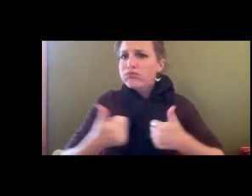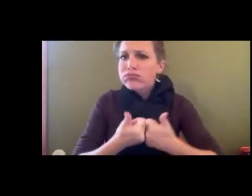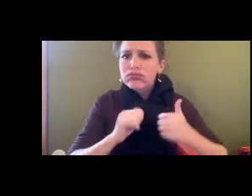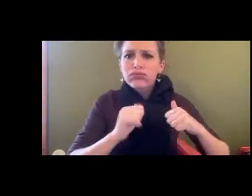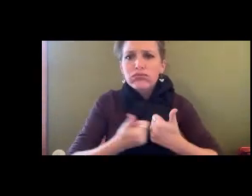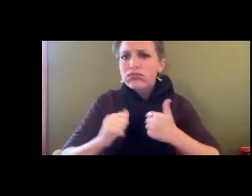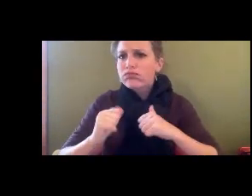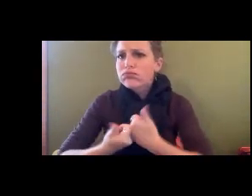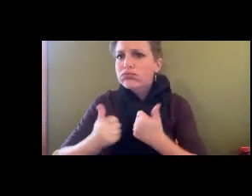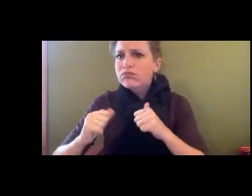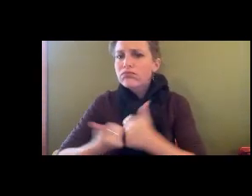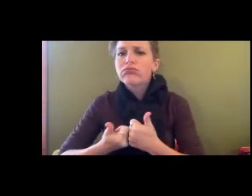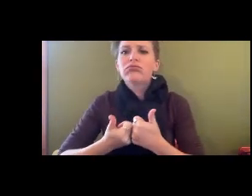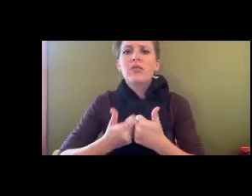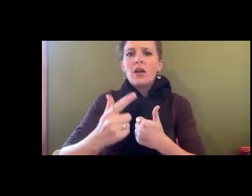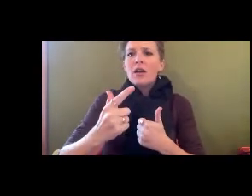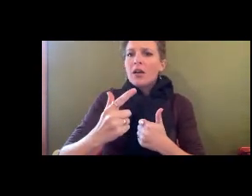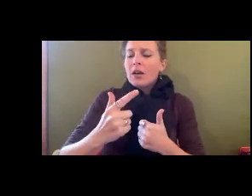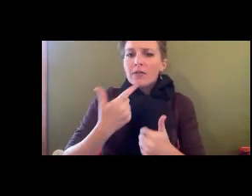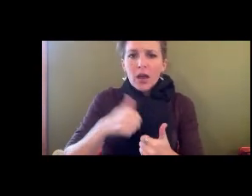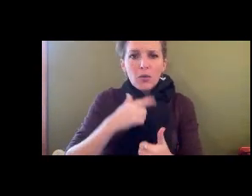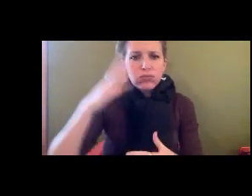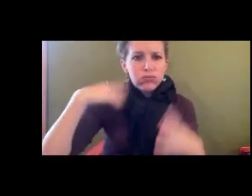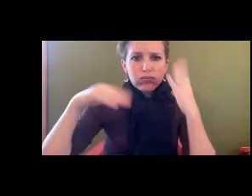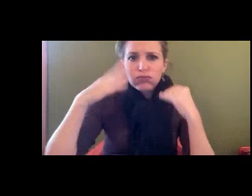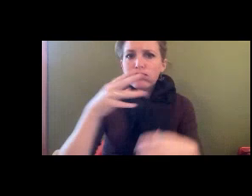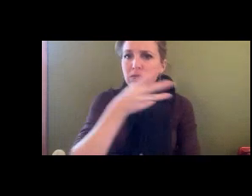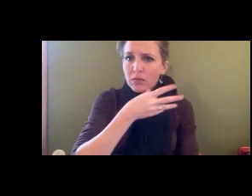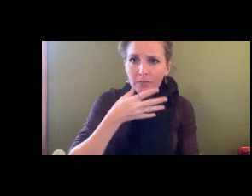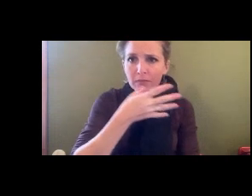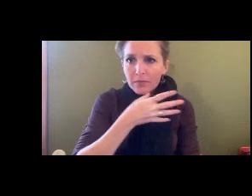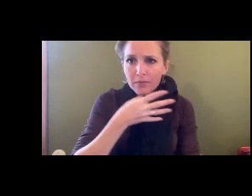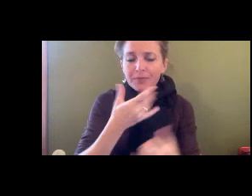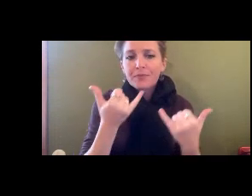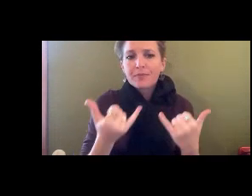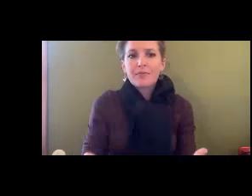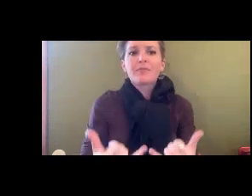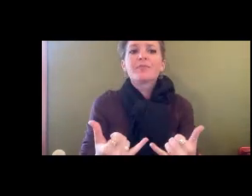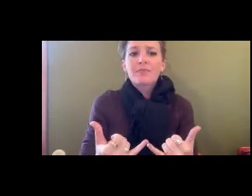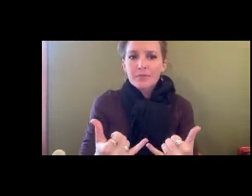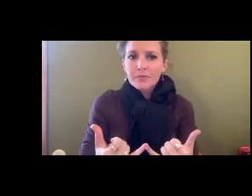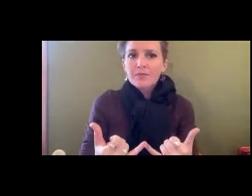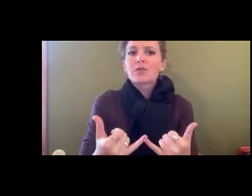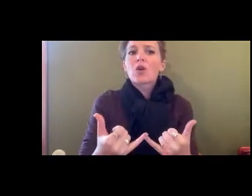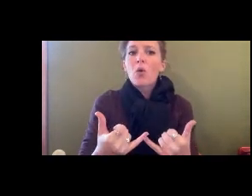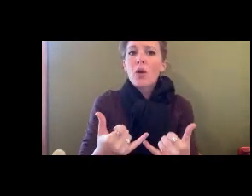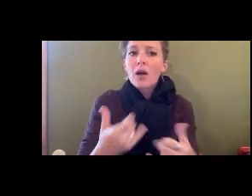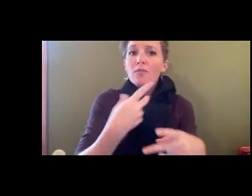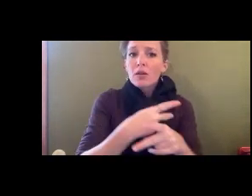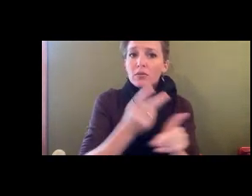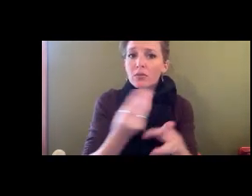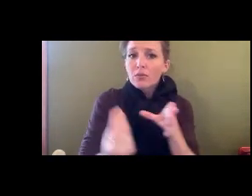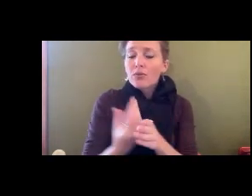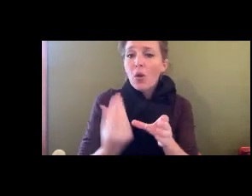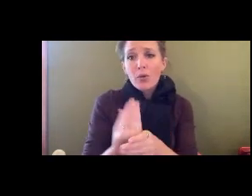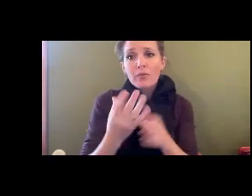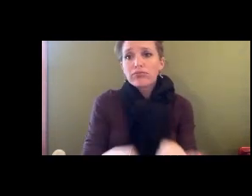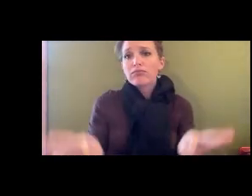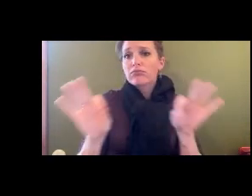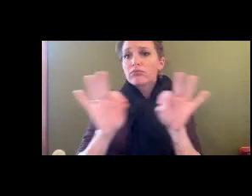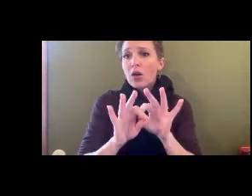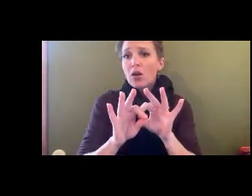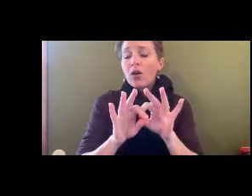facing agriculture right now. And the key point here is ag productivity growth is essential for simultaneously